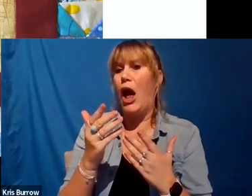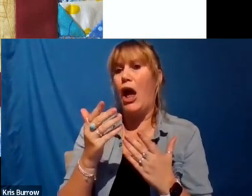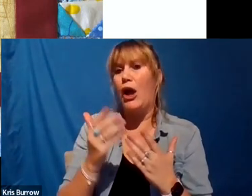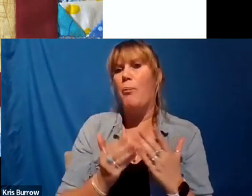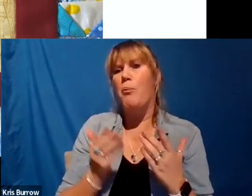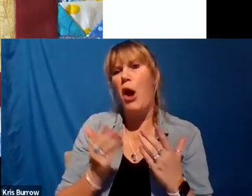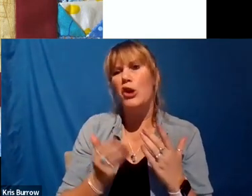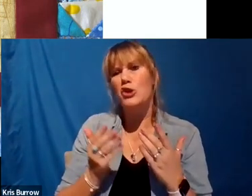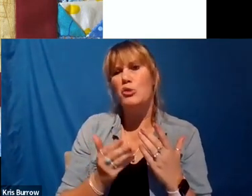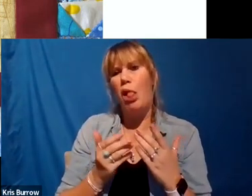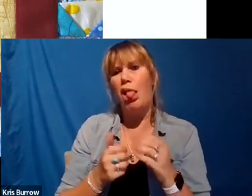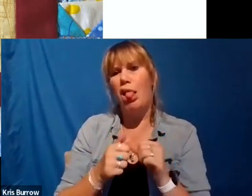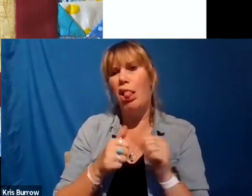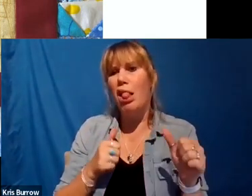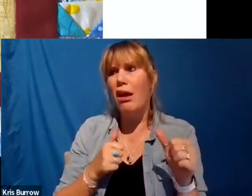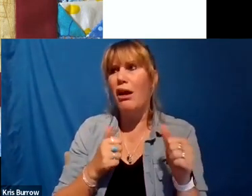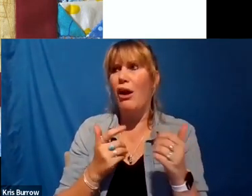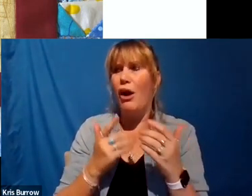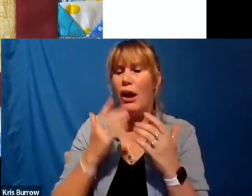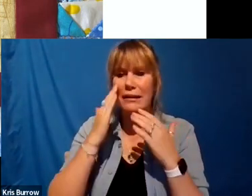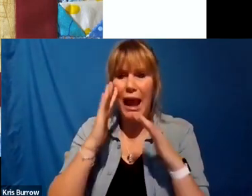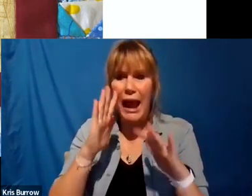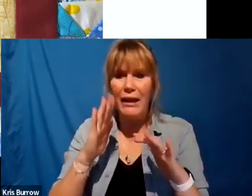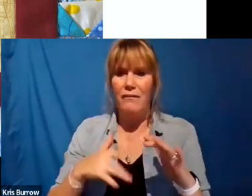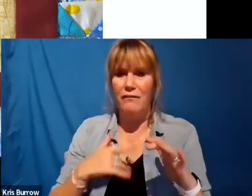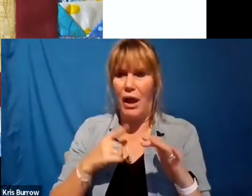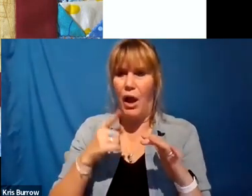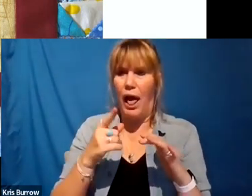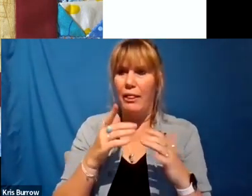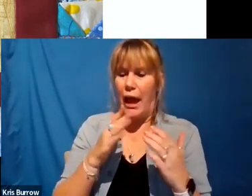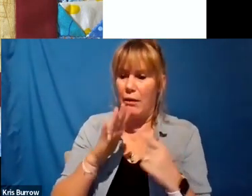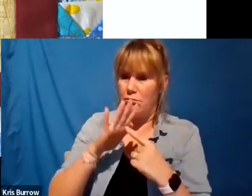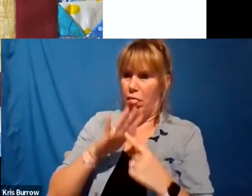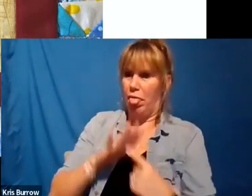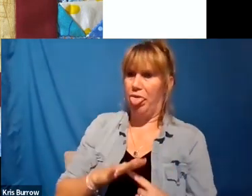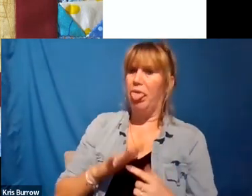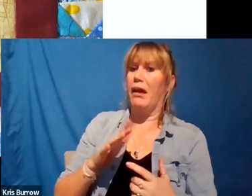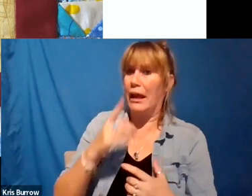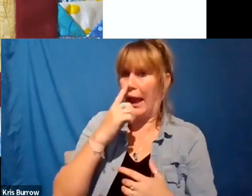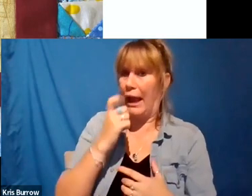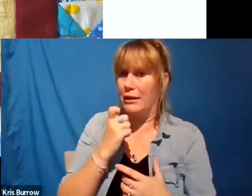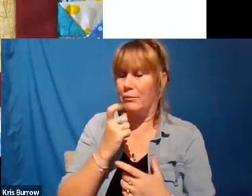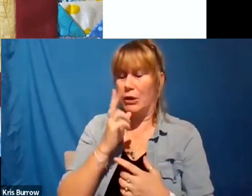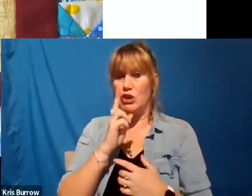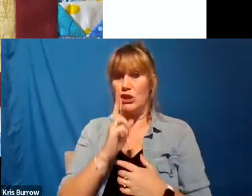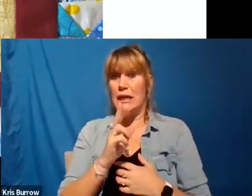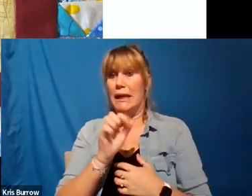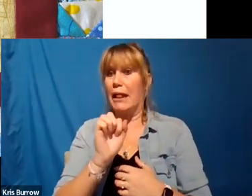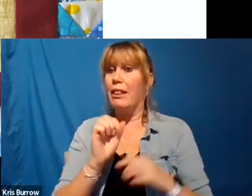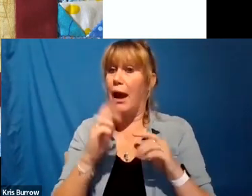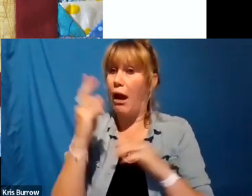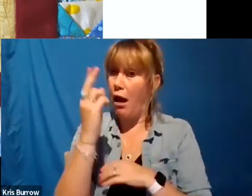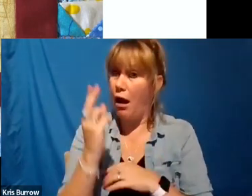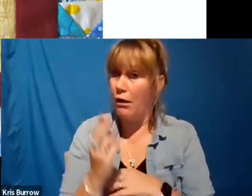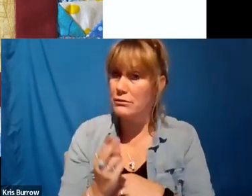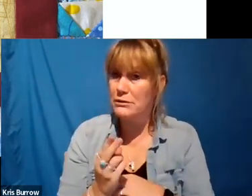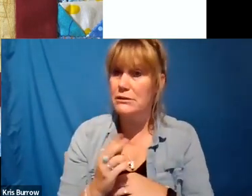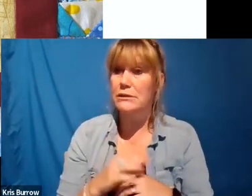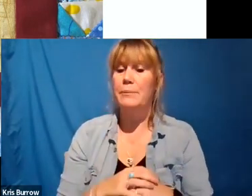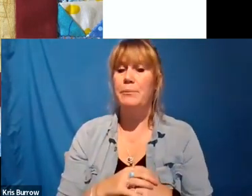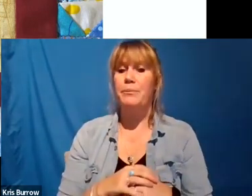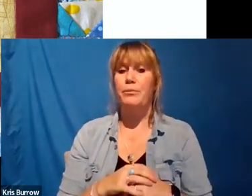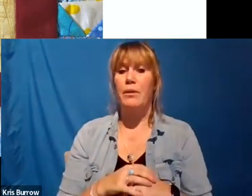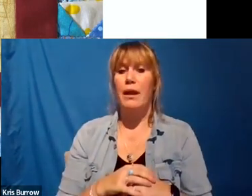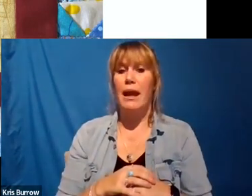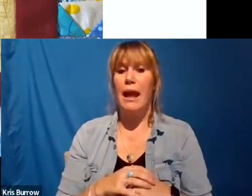obviously some lockdown blues seeped into this piece. Time and again in music and literature, geese come up